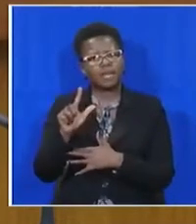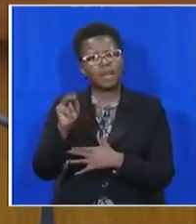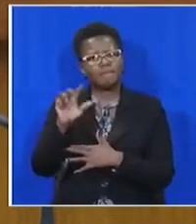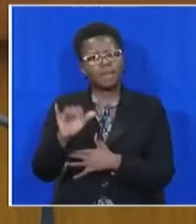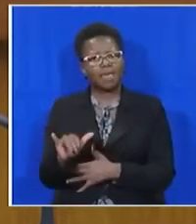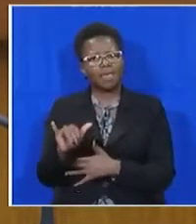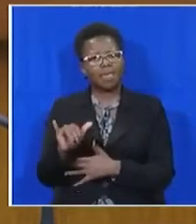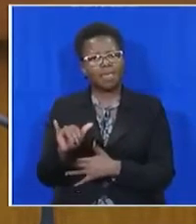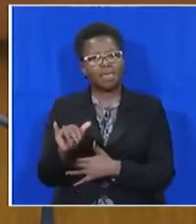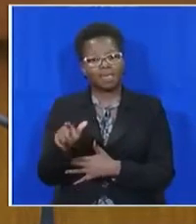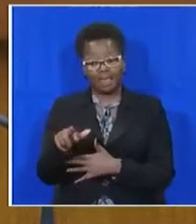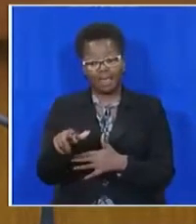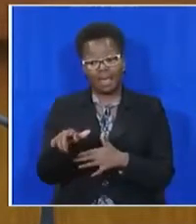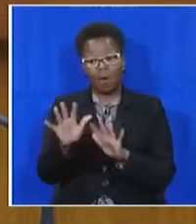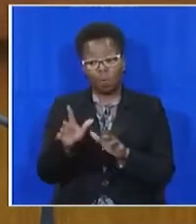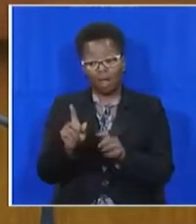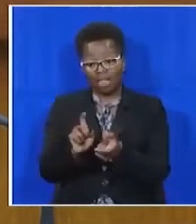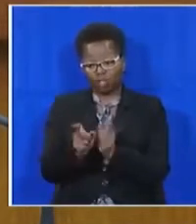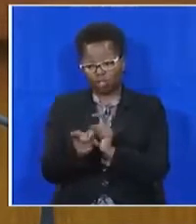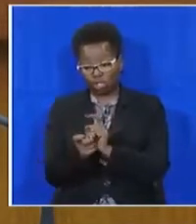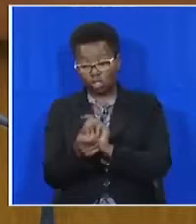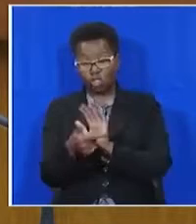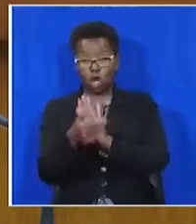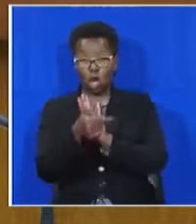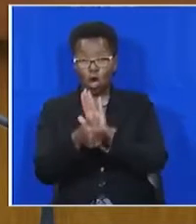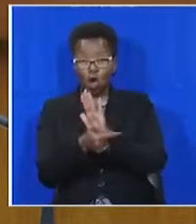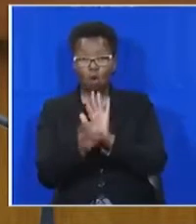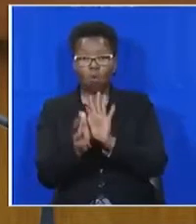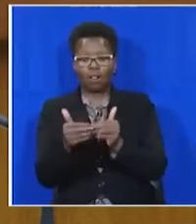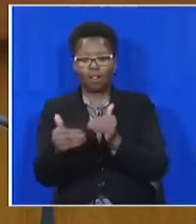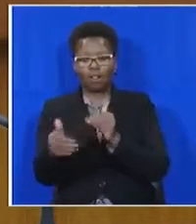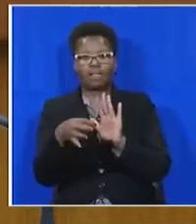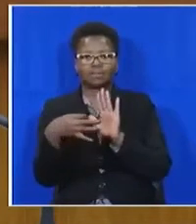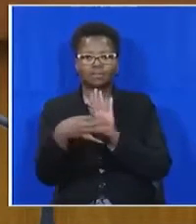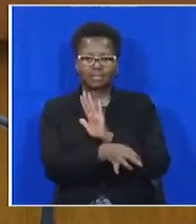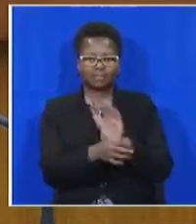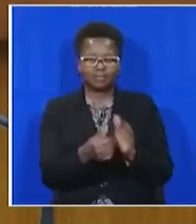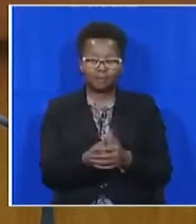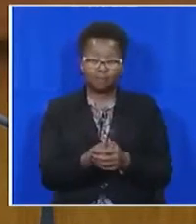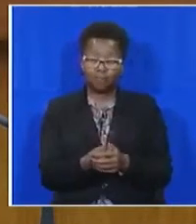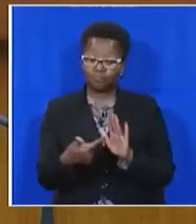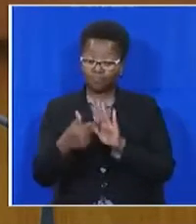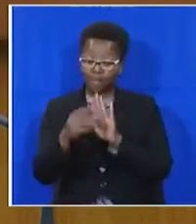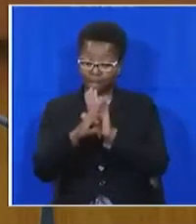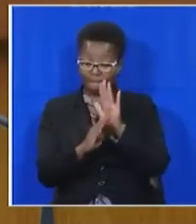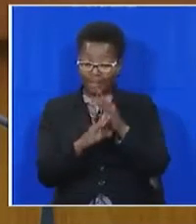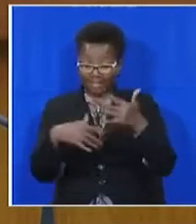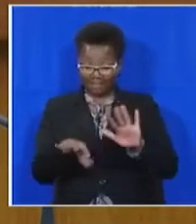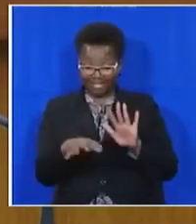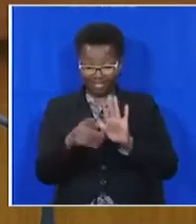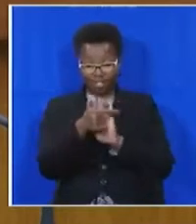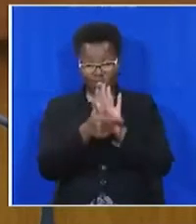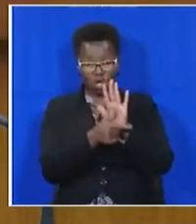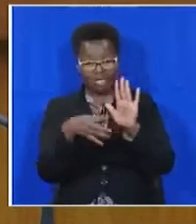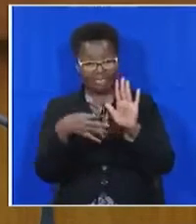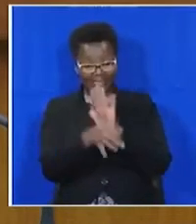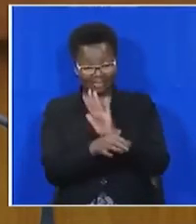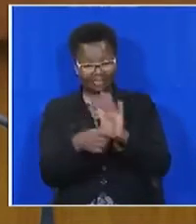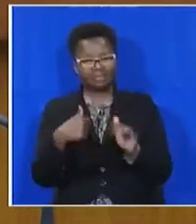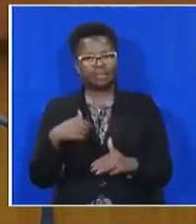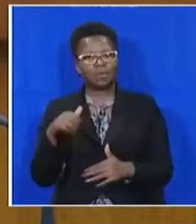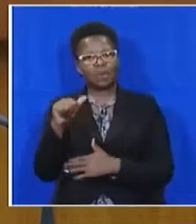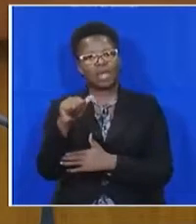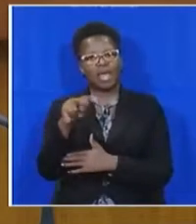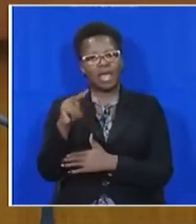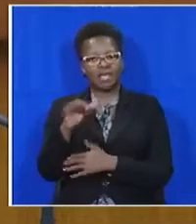is awaiting to be signed into law. Once signed into law, the ANC government will roll up the sleeves and fast-track